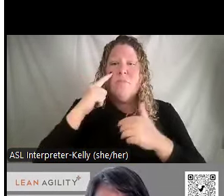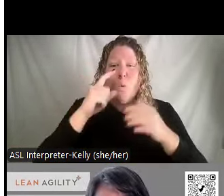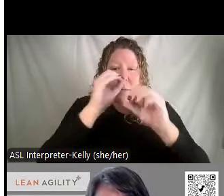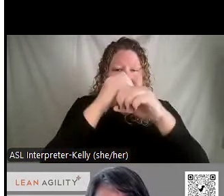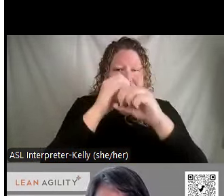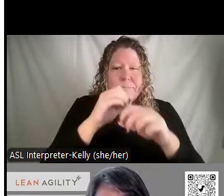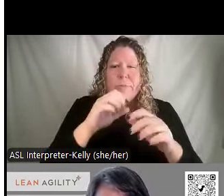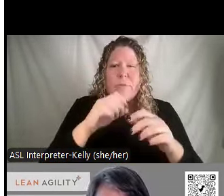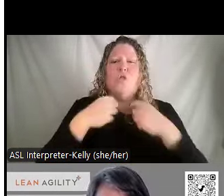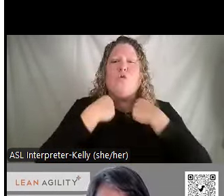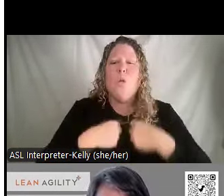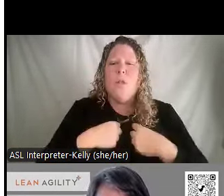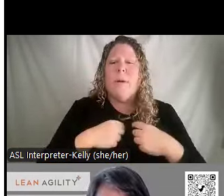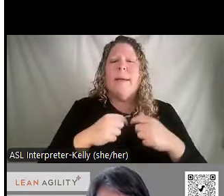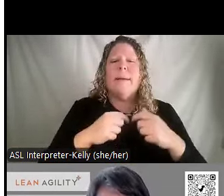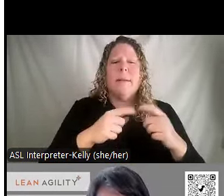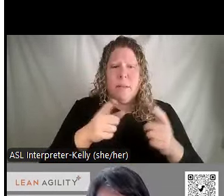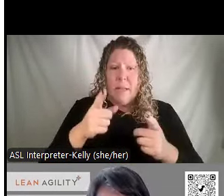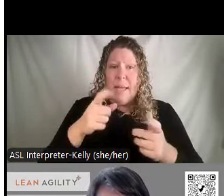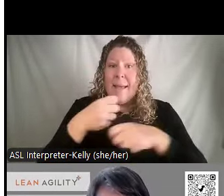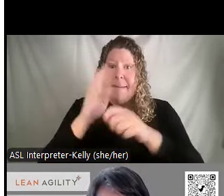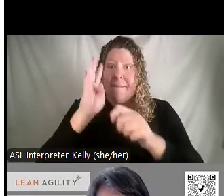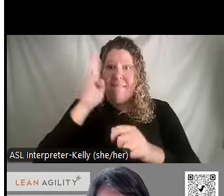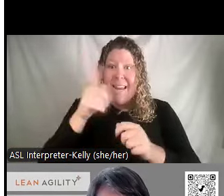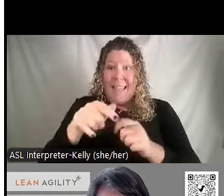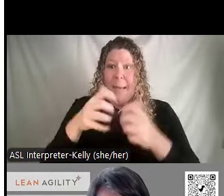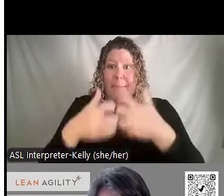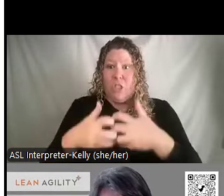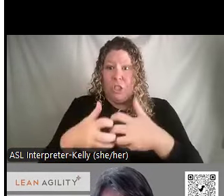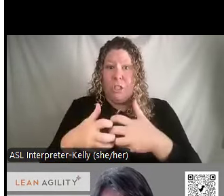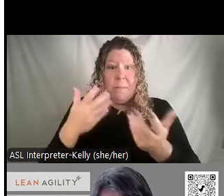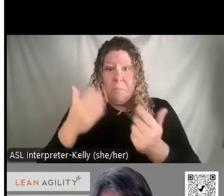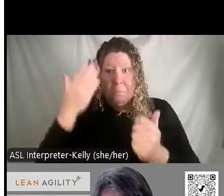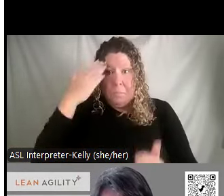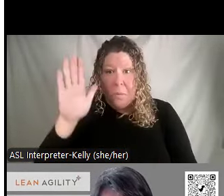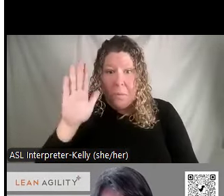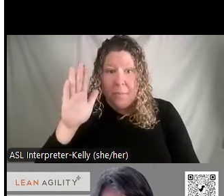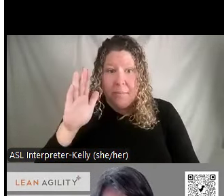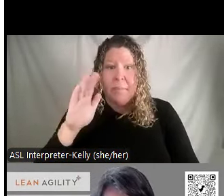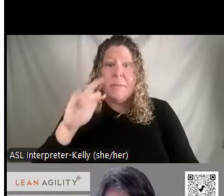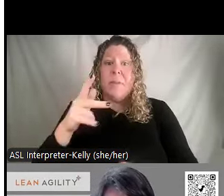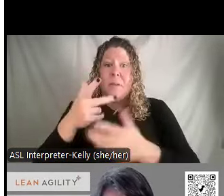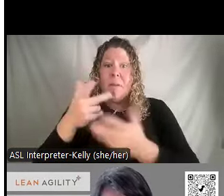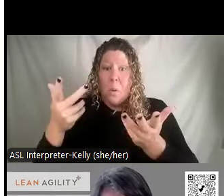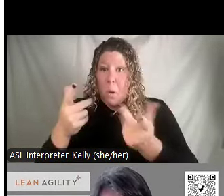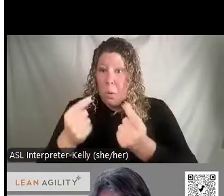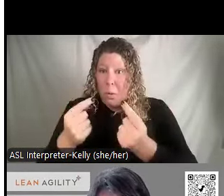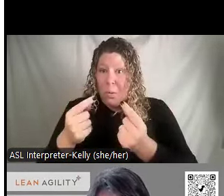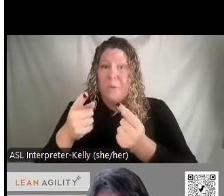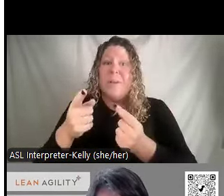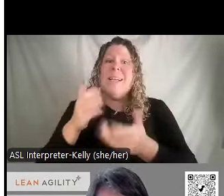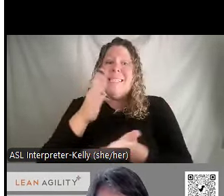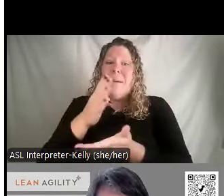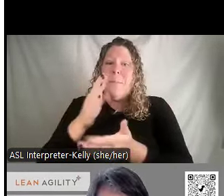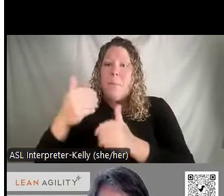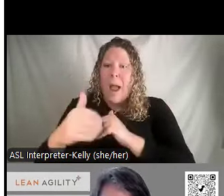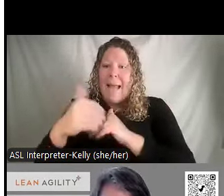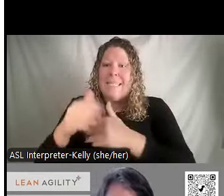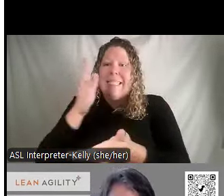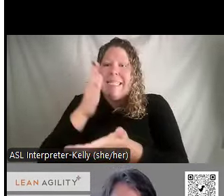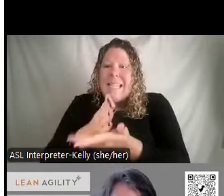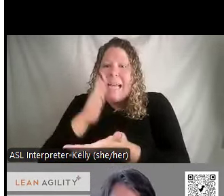this machine? You probably don't. And this is the product that machine would make. Sliced